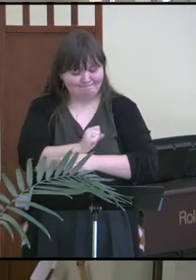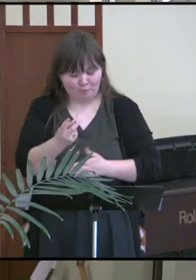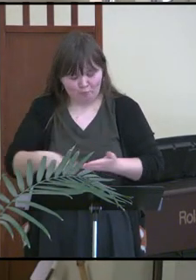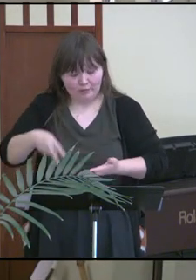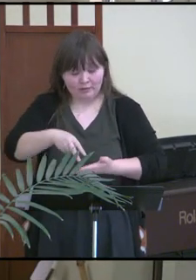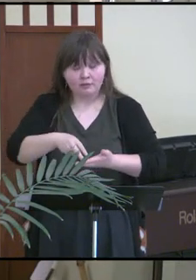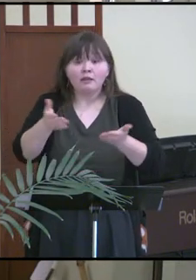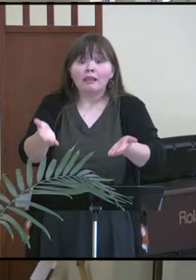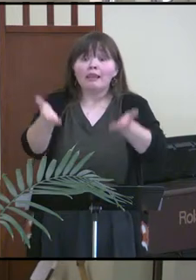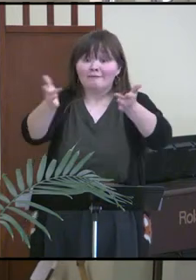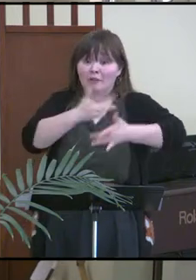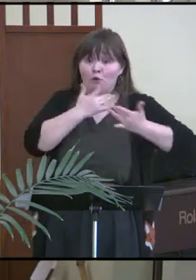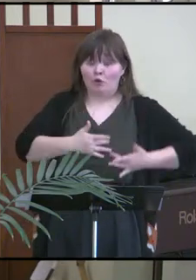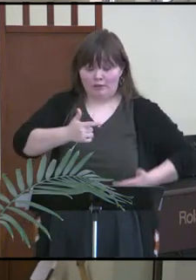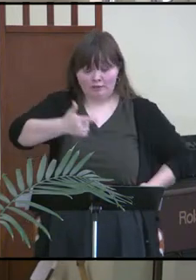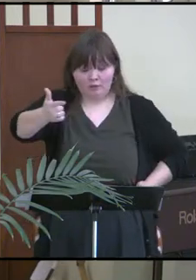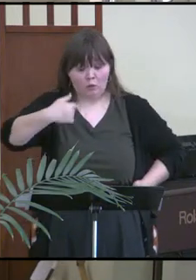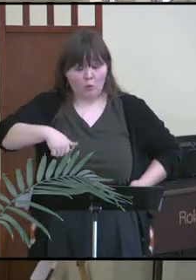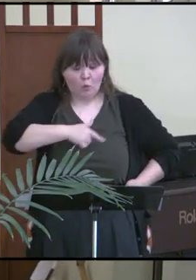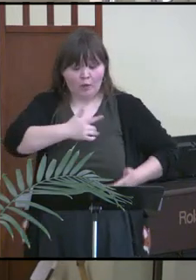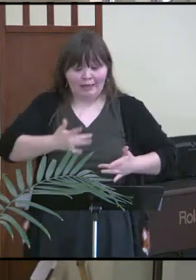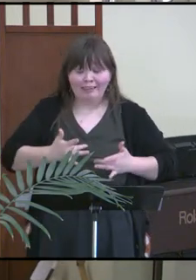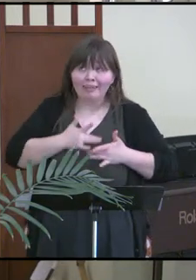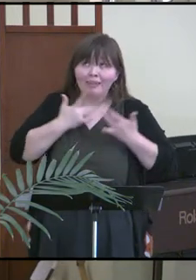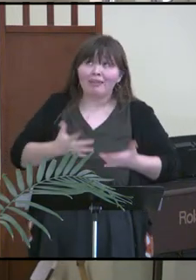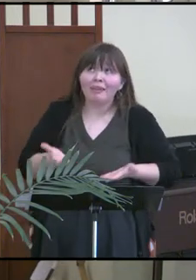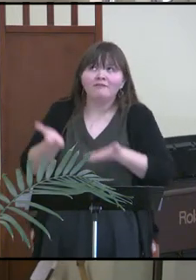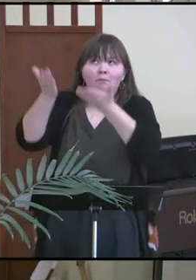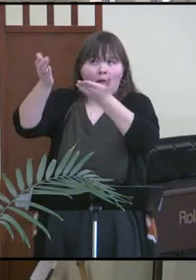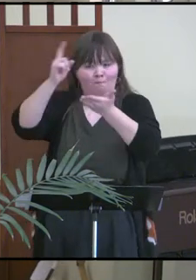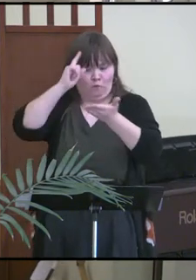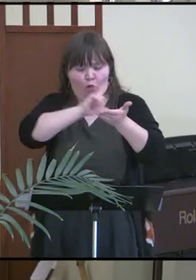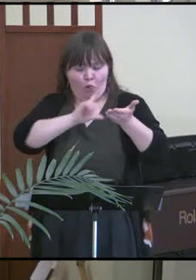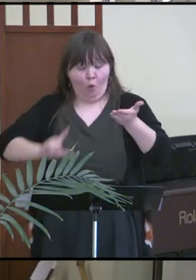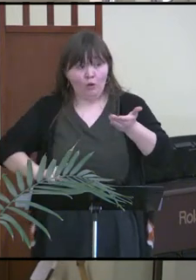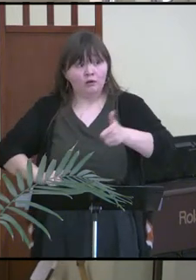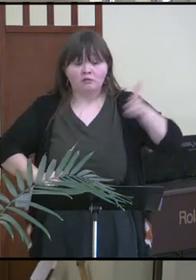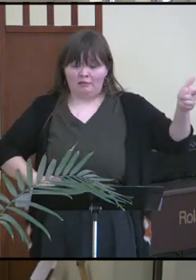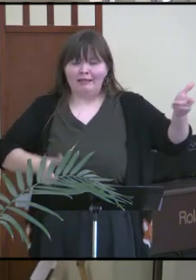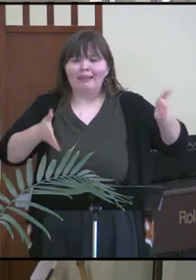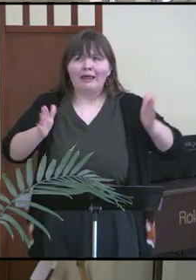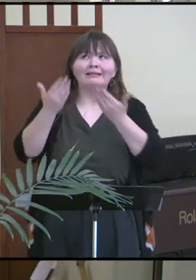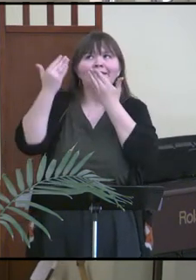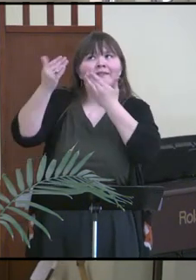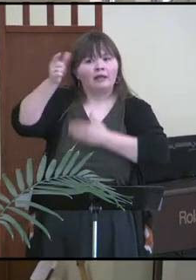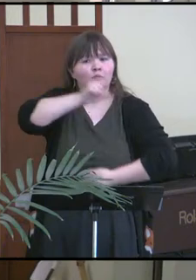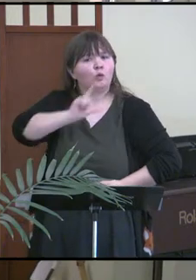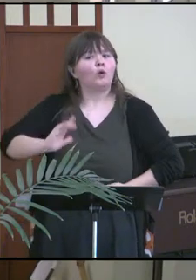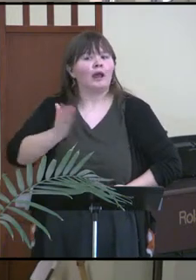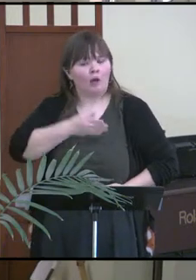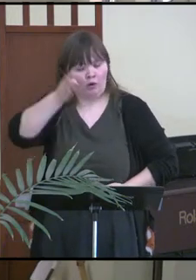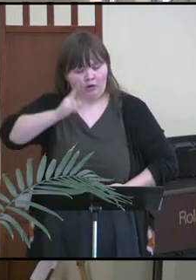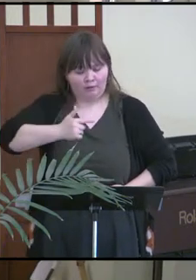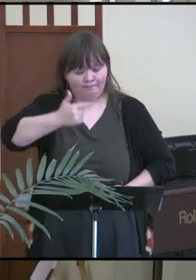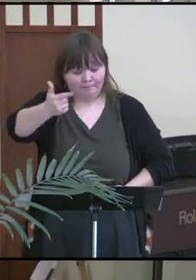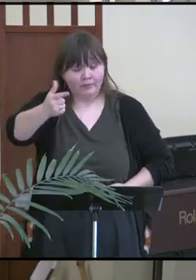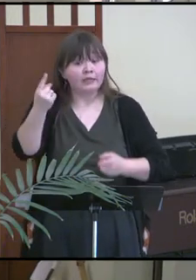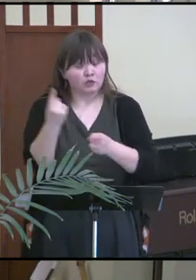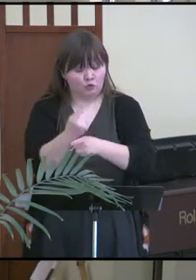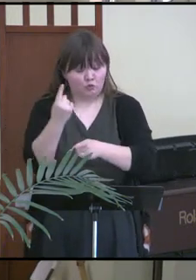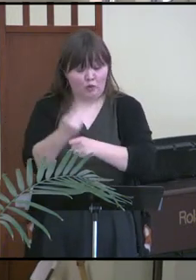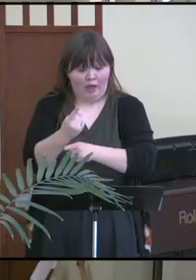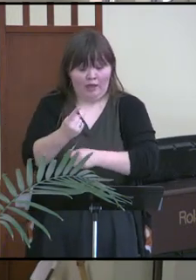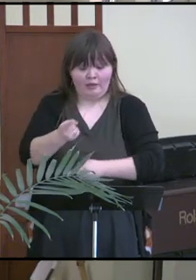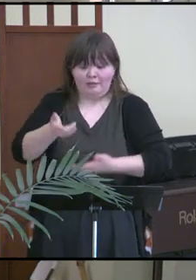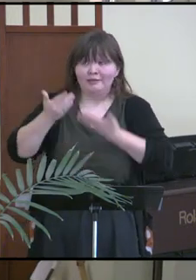indeed. Lift up your hearts. We lift up to the Lord. Let us give thanks to the Lord our God. It is right to